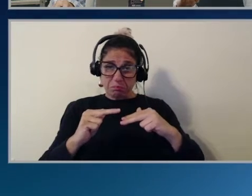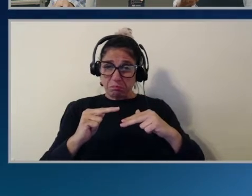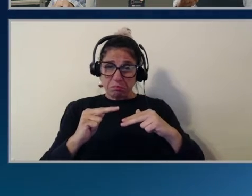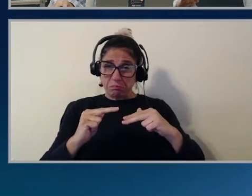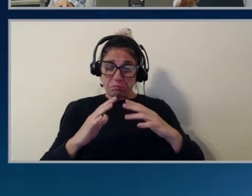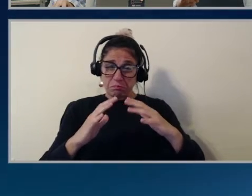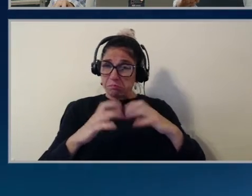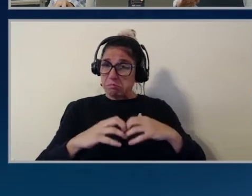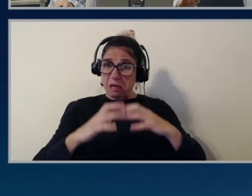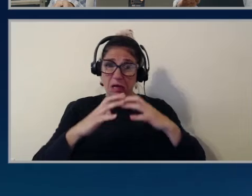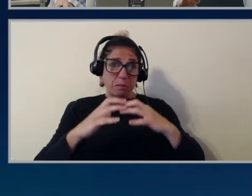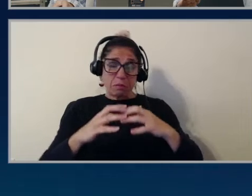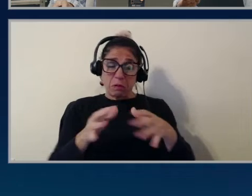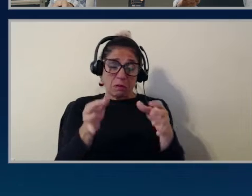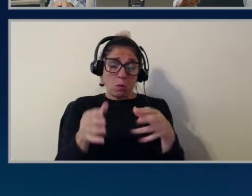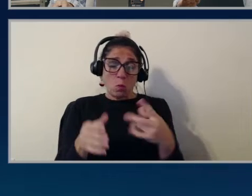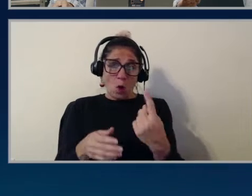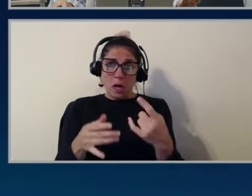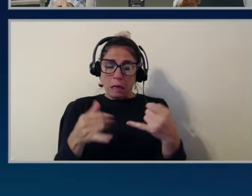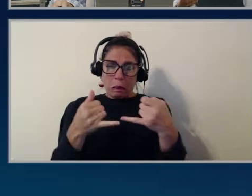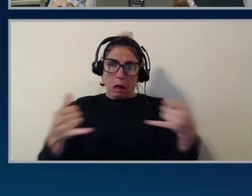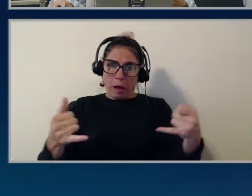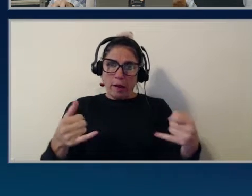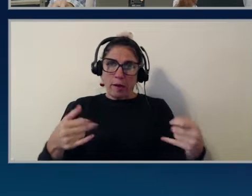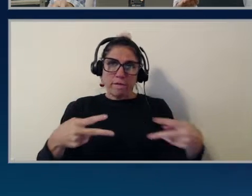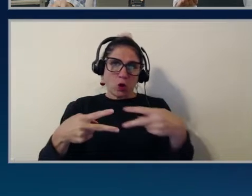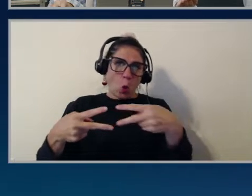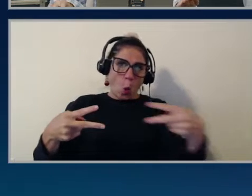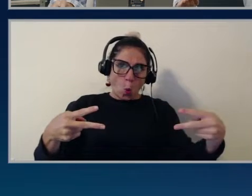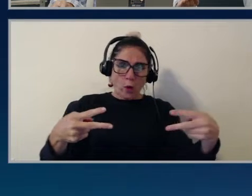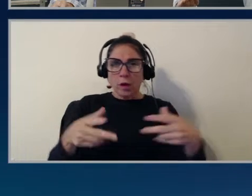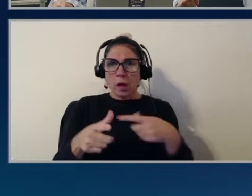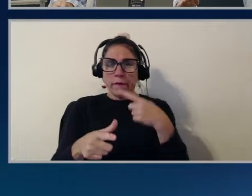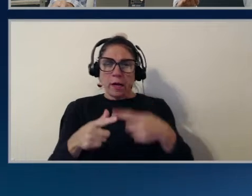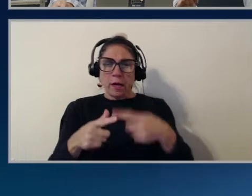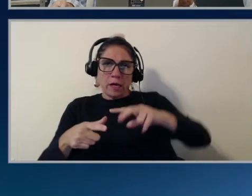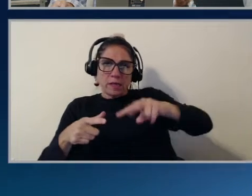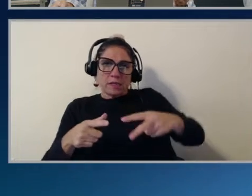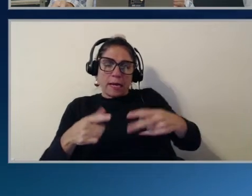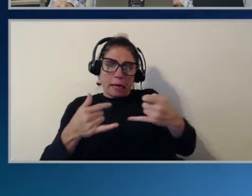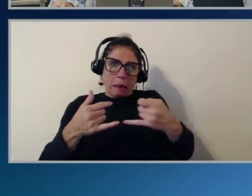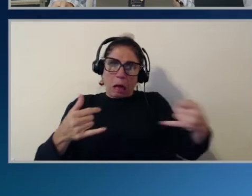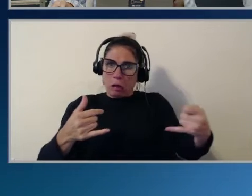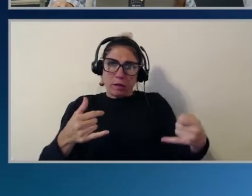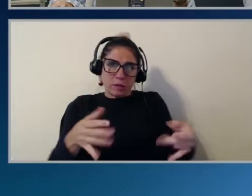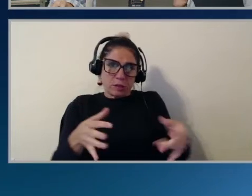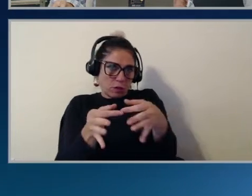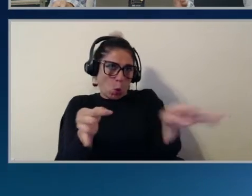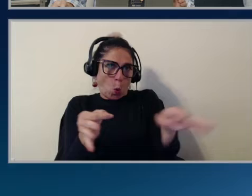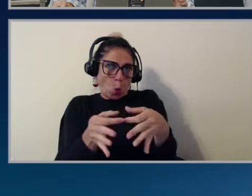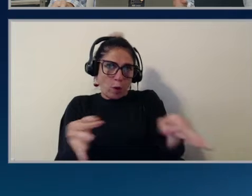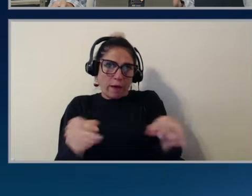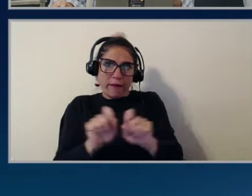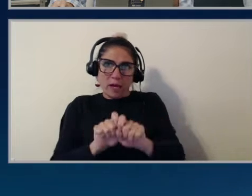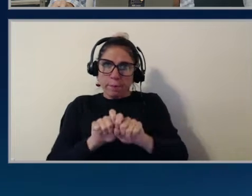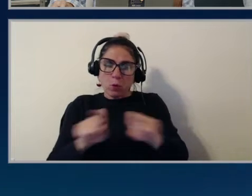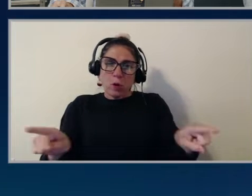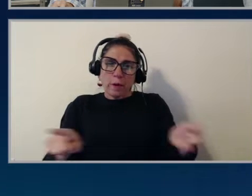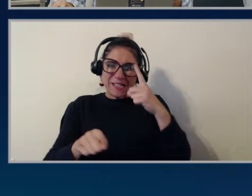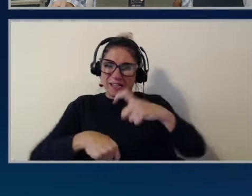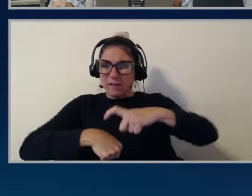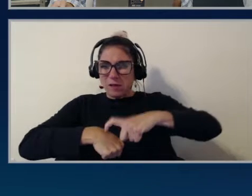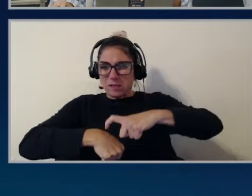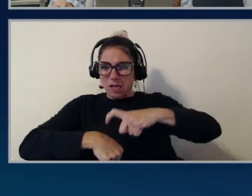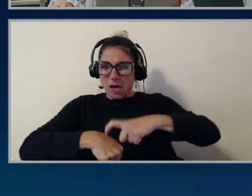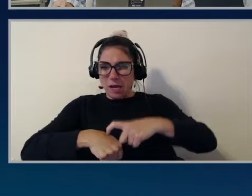just one line of code, and another line of code, you just deploy it. In the interest of time, I